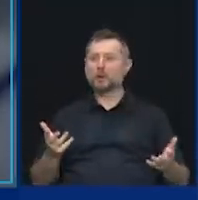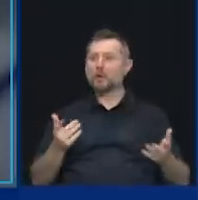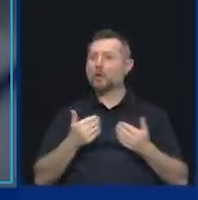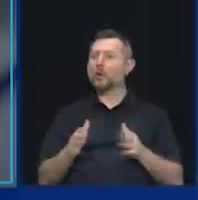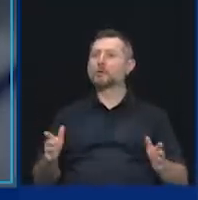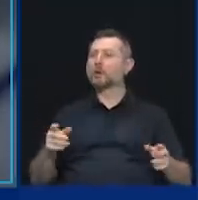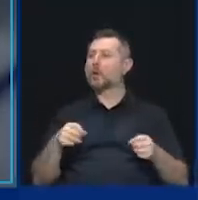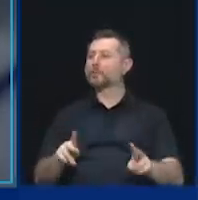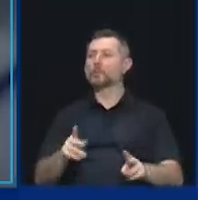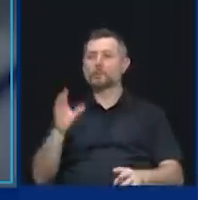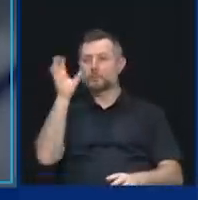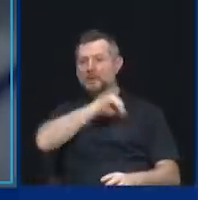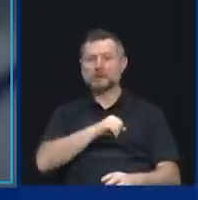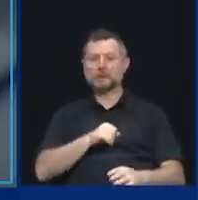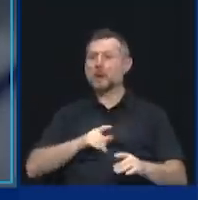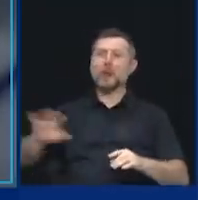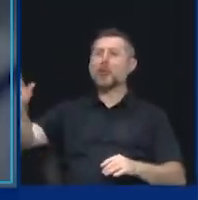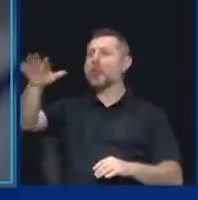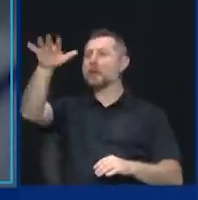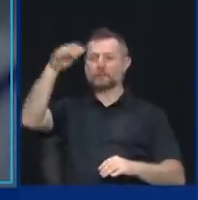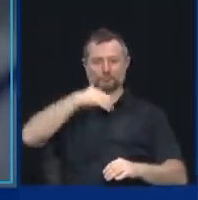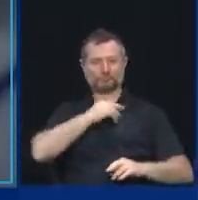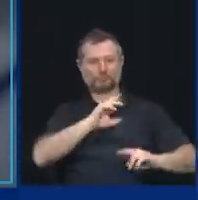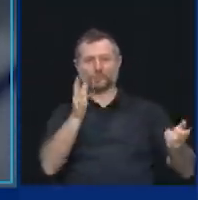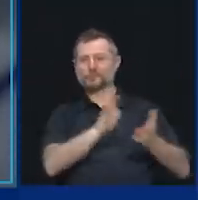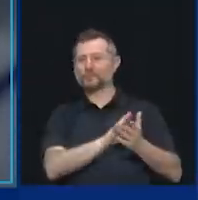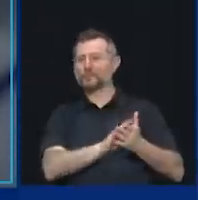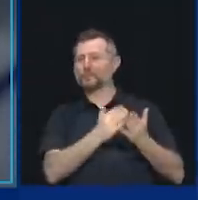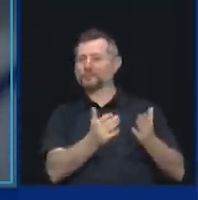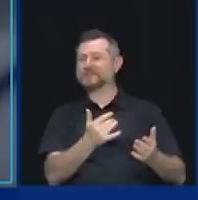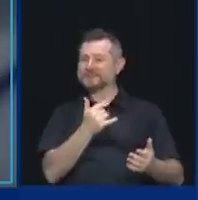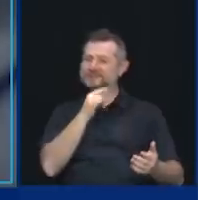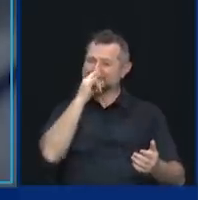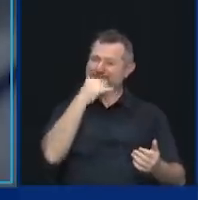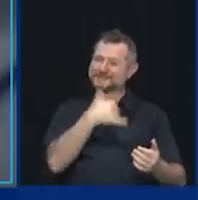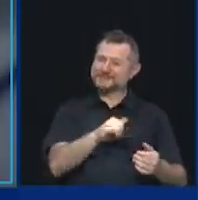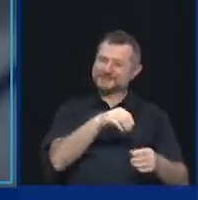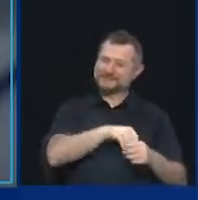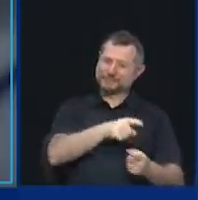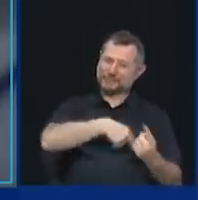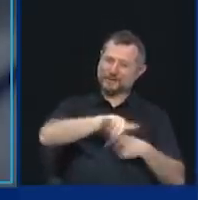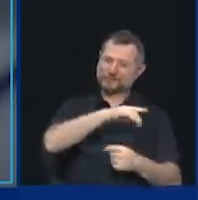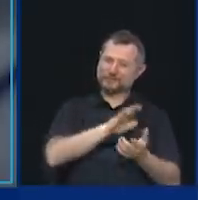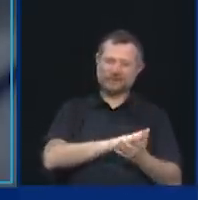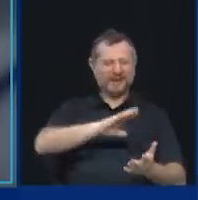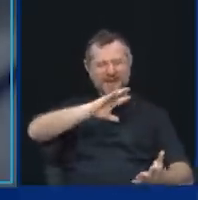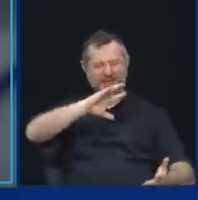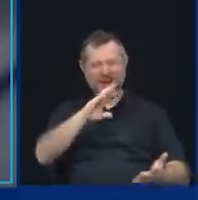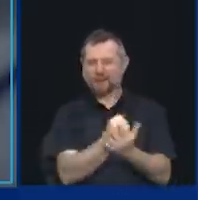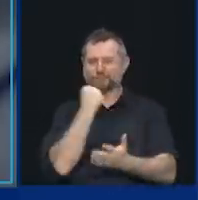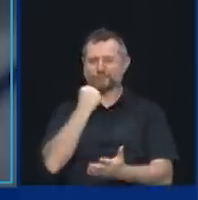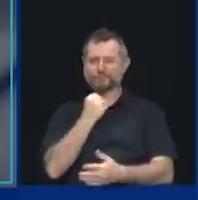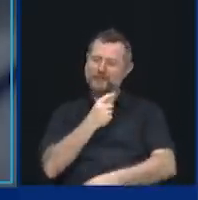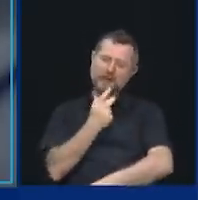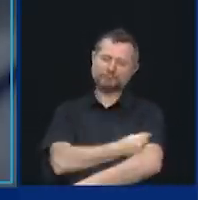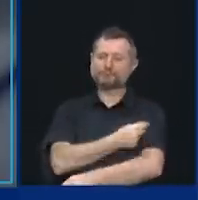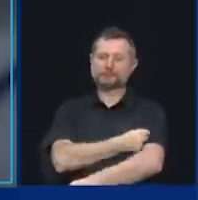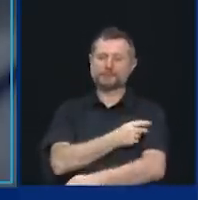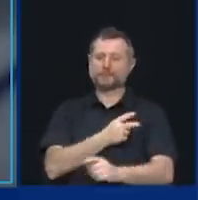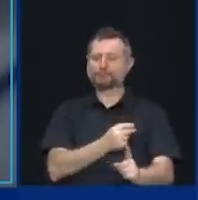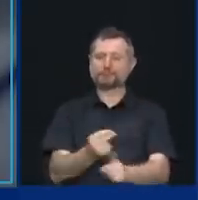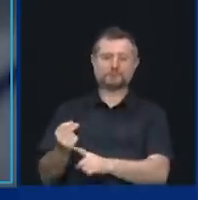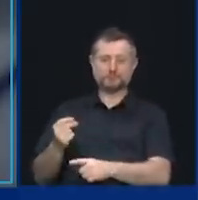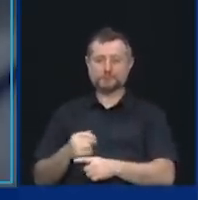go to camp, who knows where they go. But you have them right now in the building. And you want to start the new school year